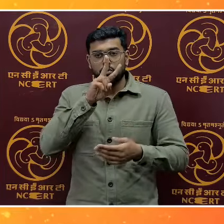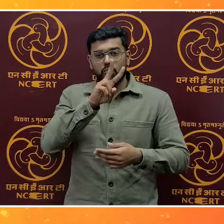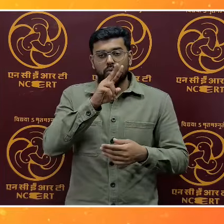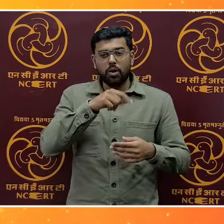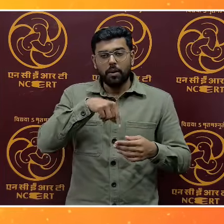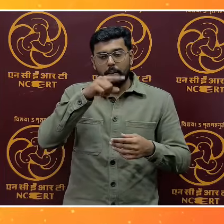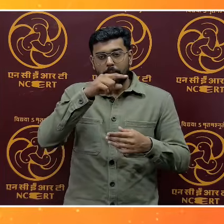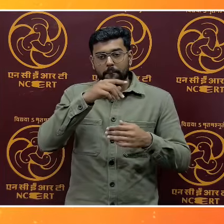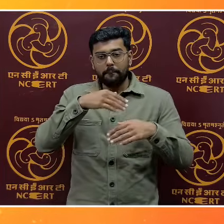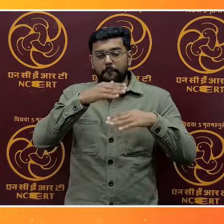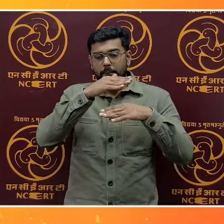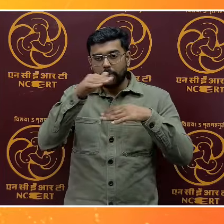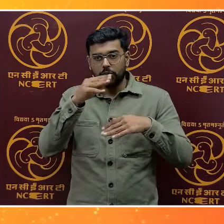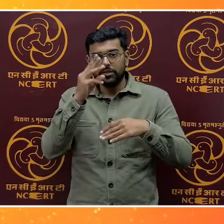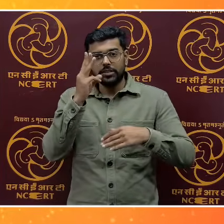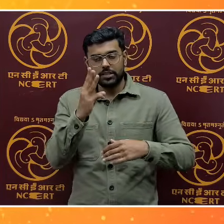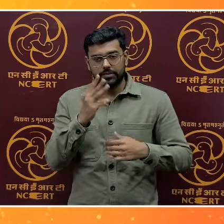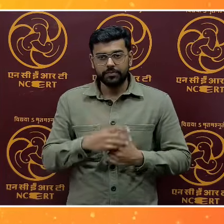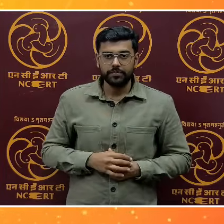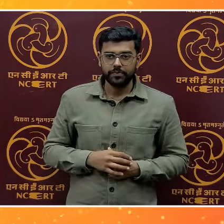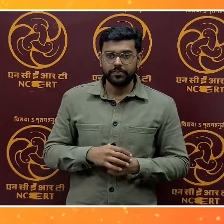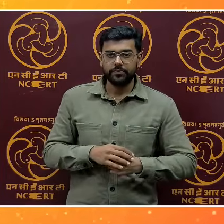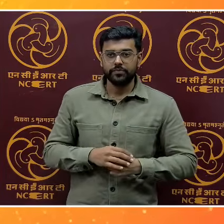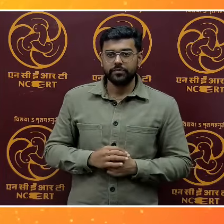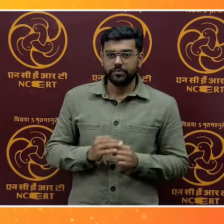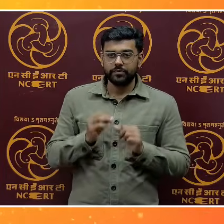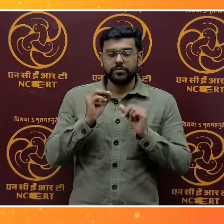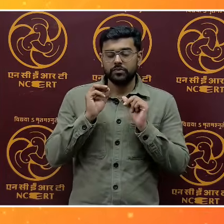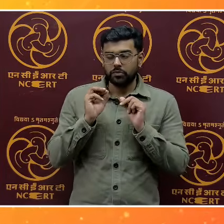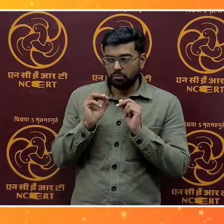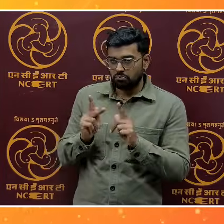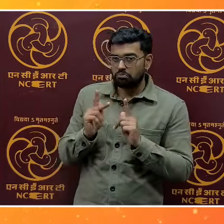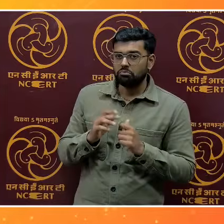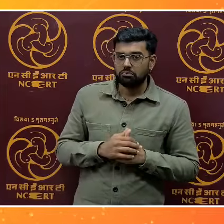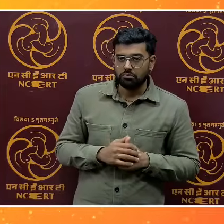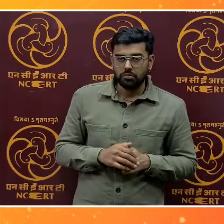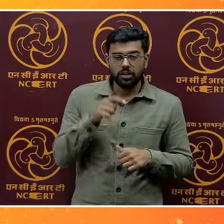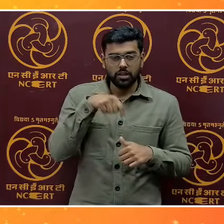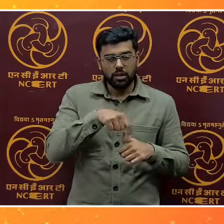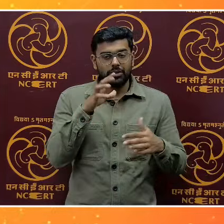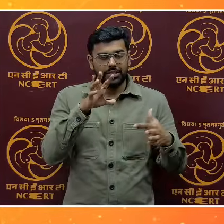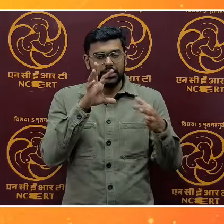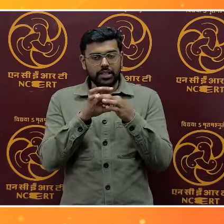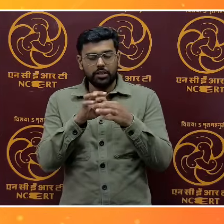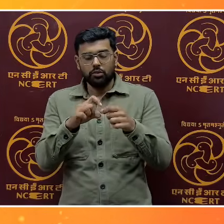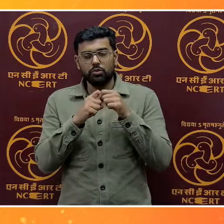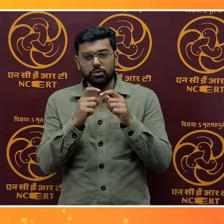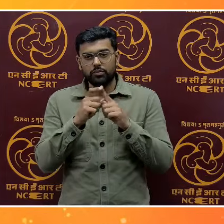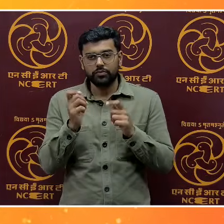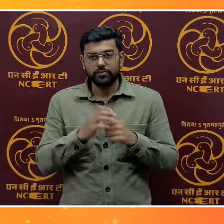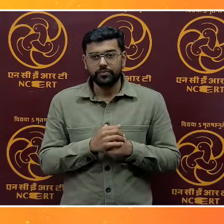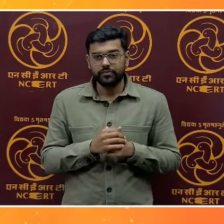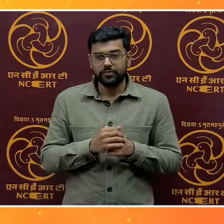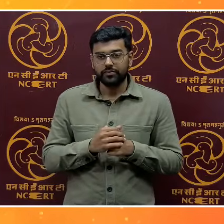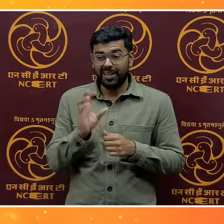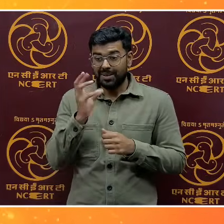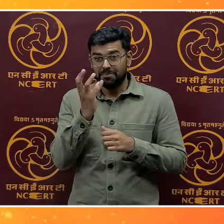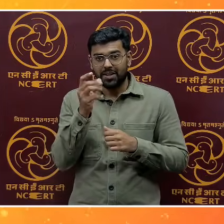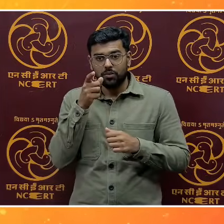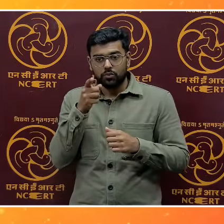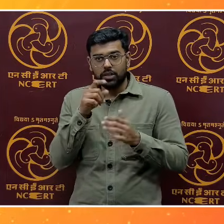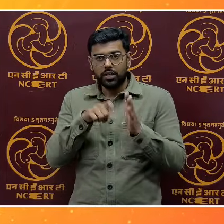cube. Yes? Okay. Okay. Now, let us do a question based on sphere. Find the radius of the